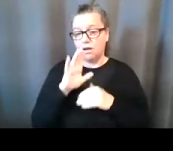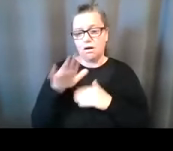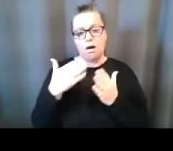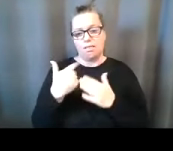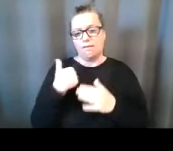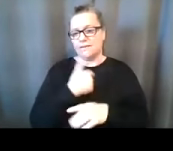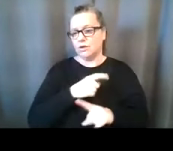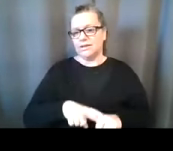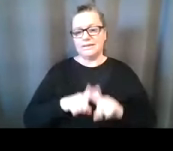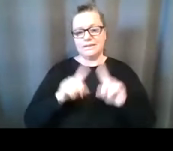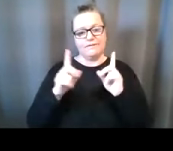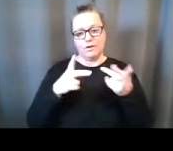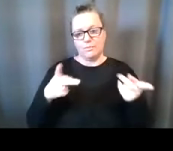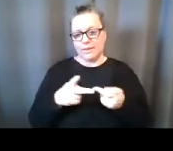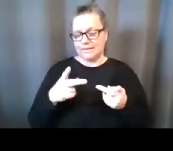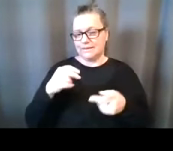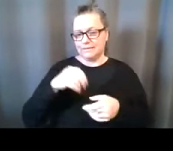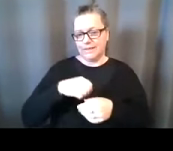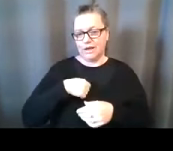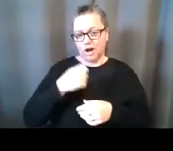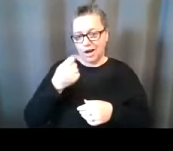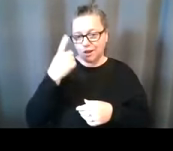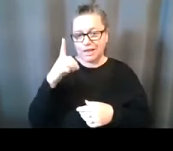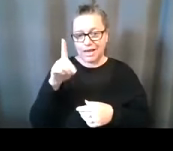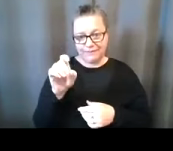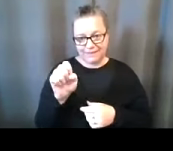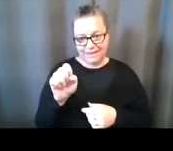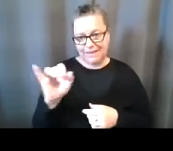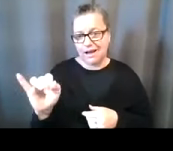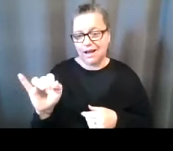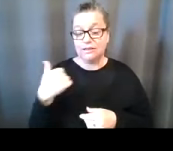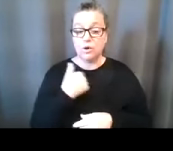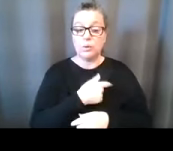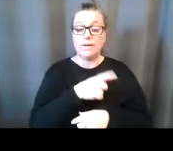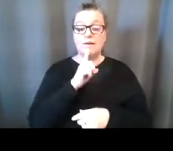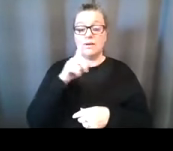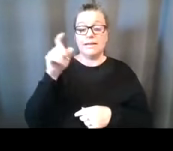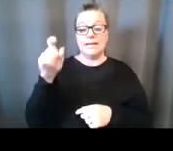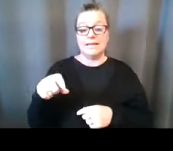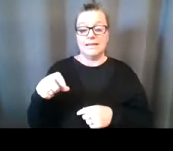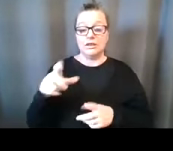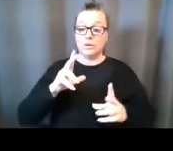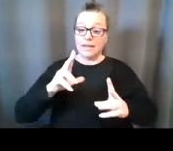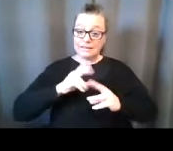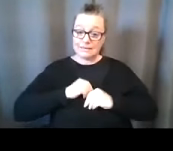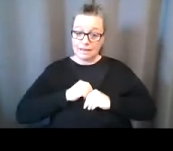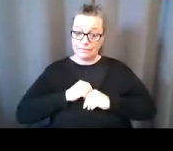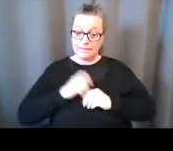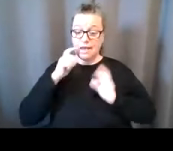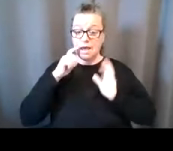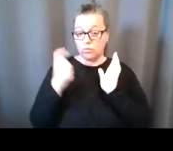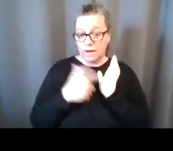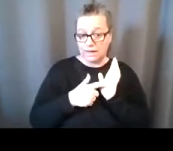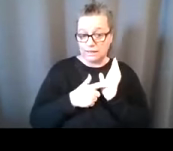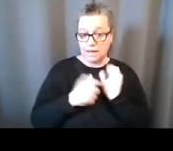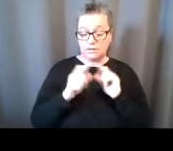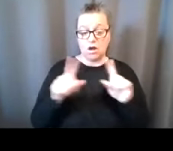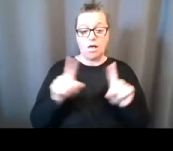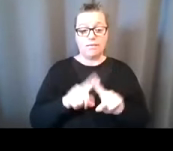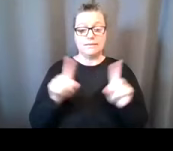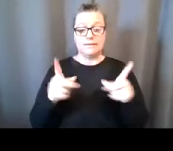in our understanding of DEI. And so we need to really accept and recognize that we're all in different